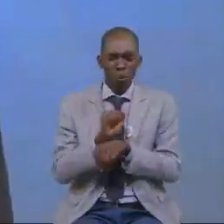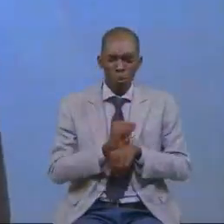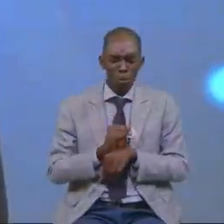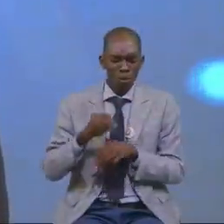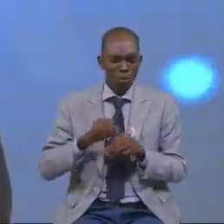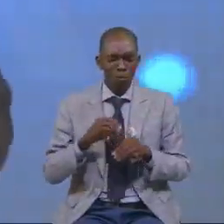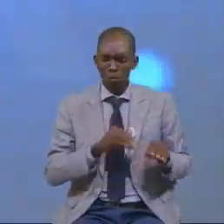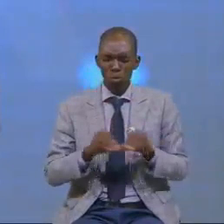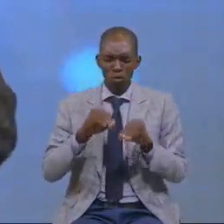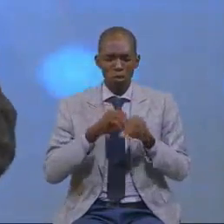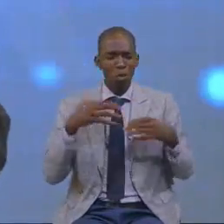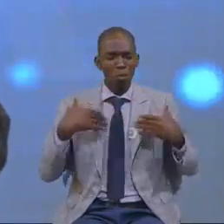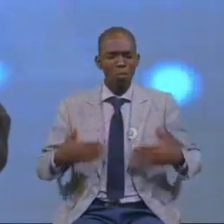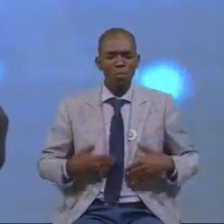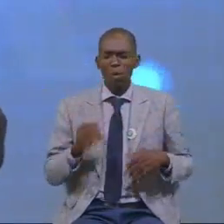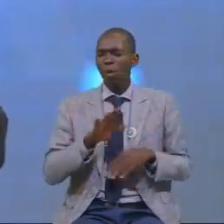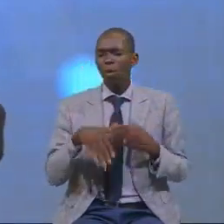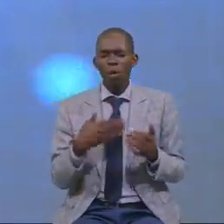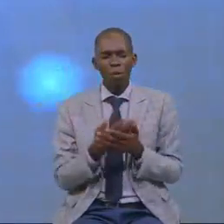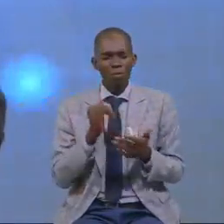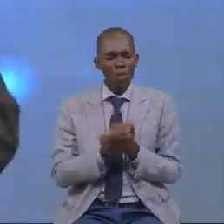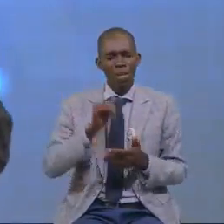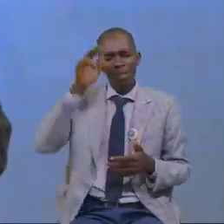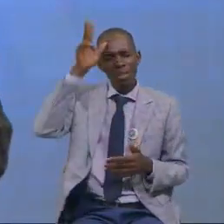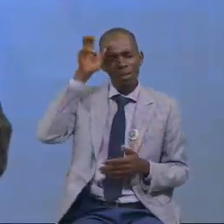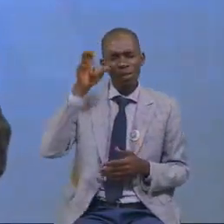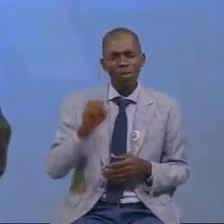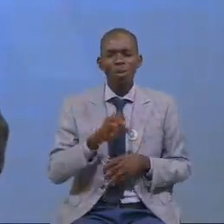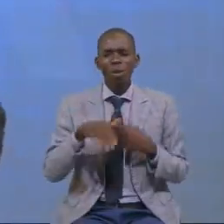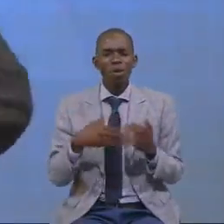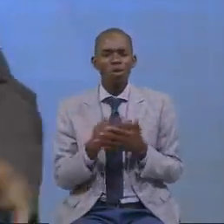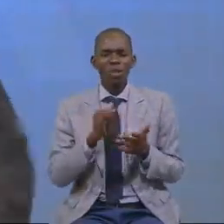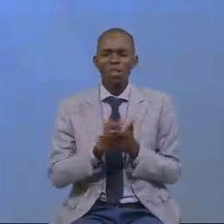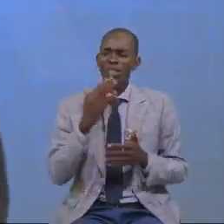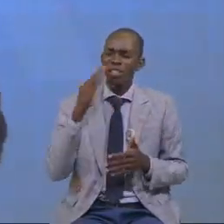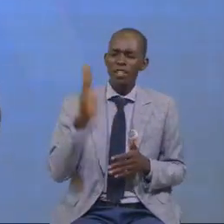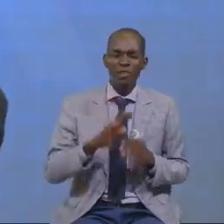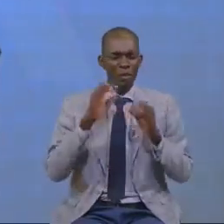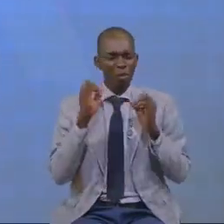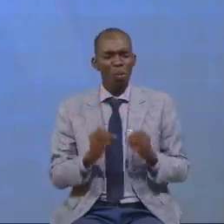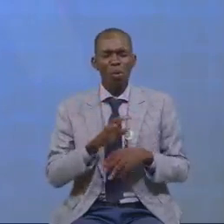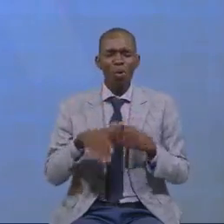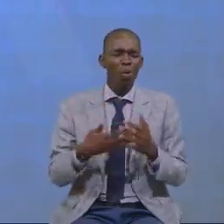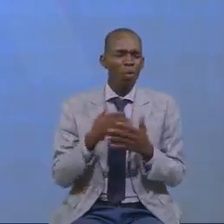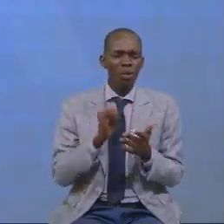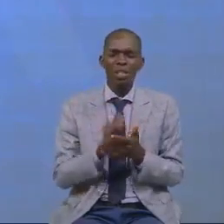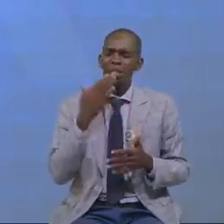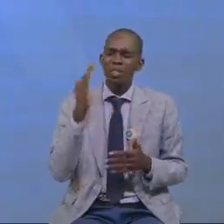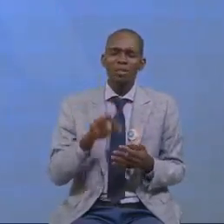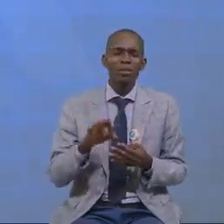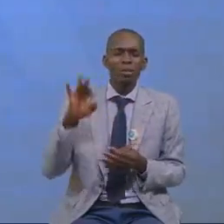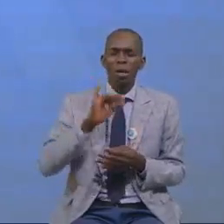body, all those demons, all those evil powers, all those evil spirits, I